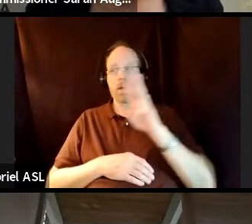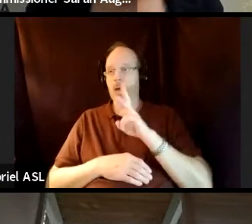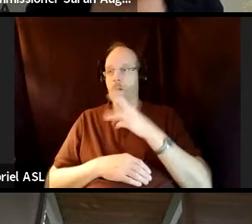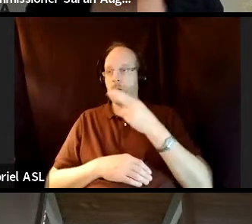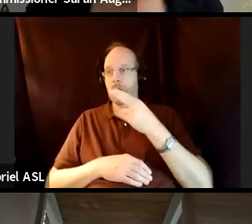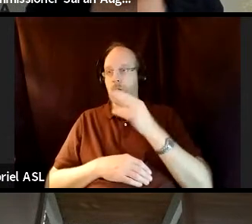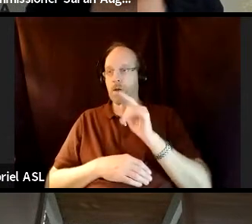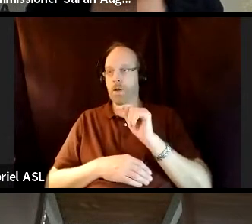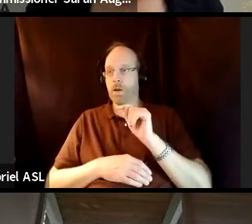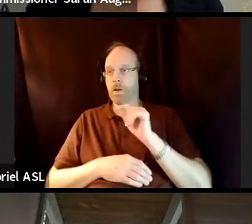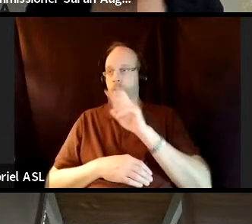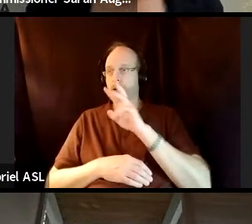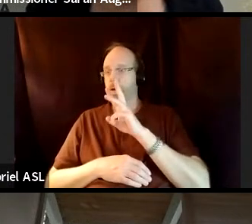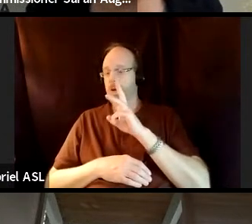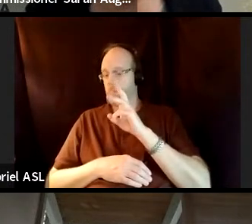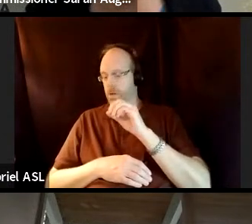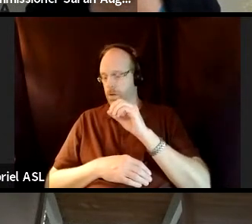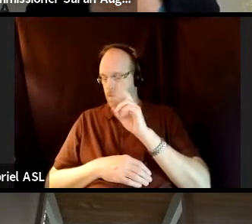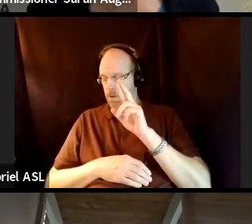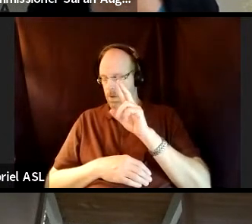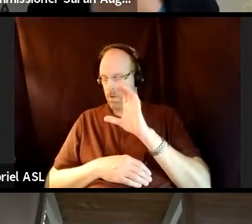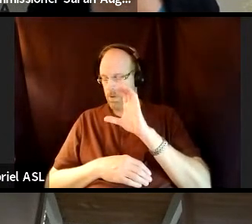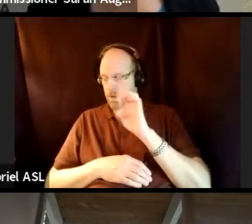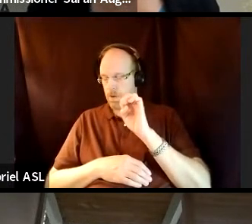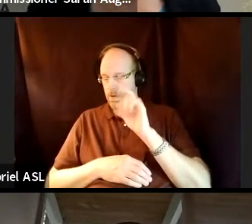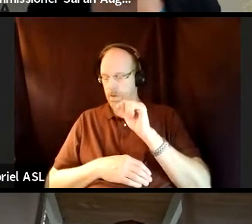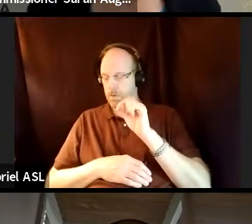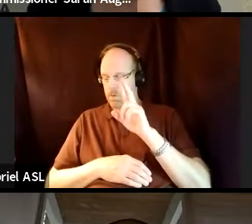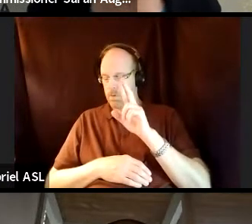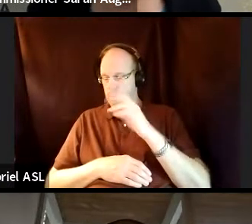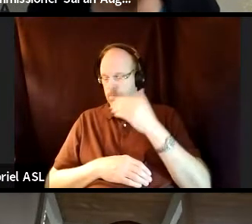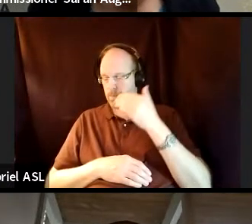if you can turn your video, unmute yourself, and please begin your testimony.